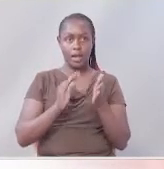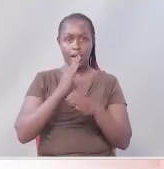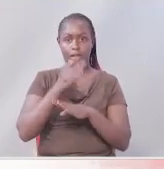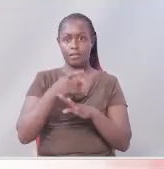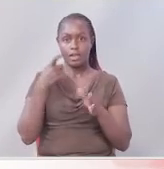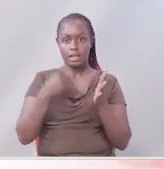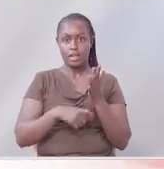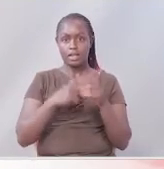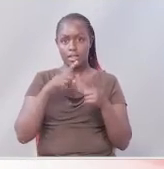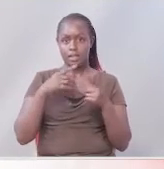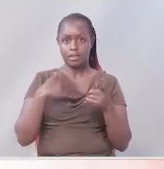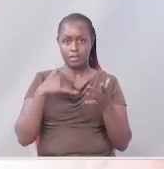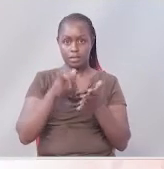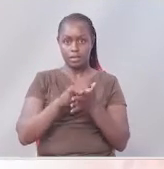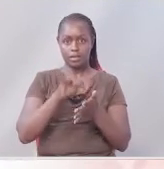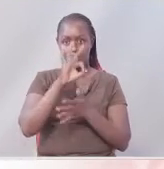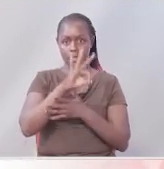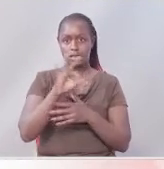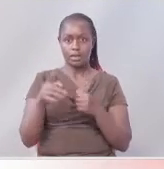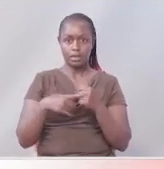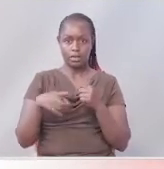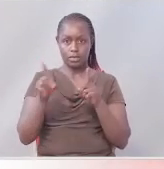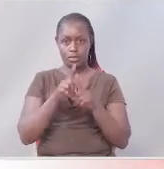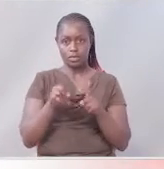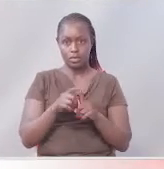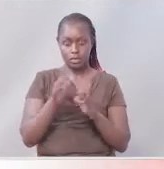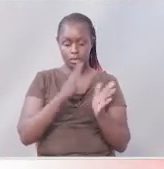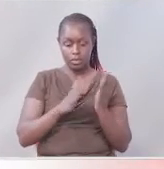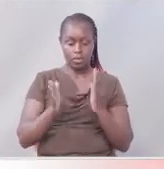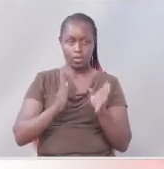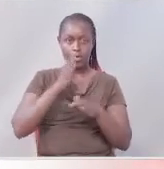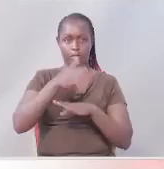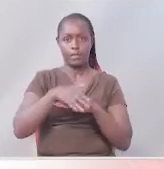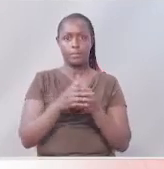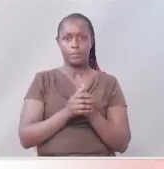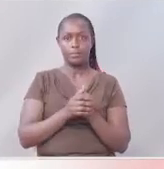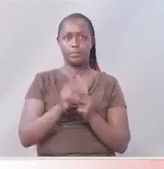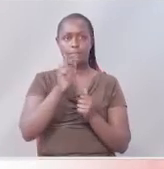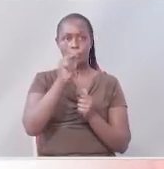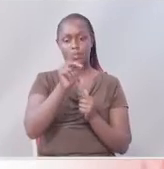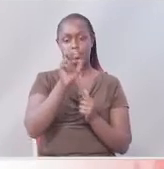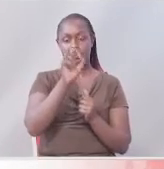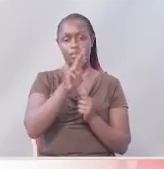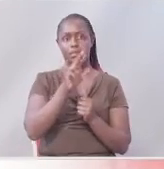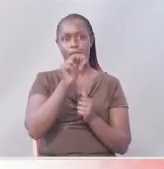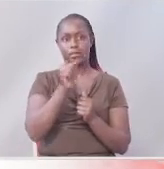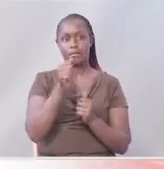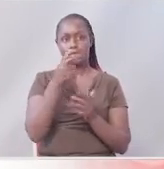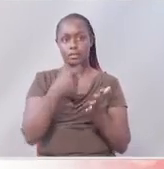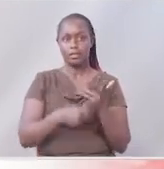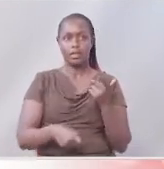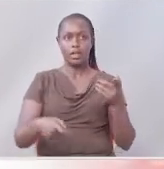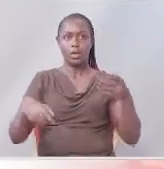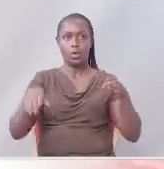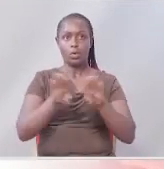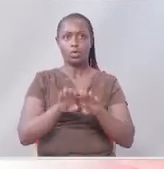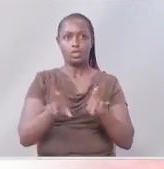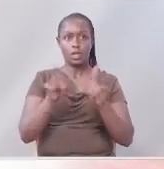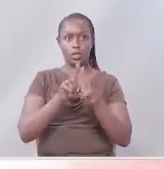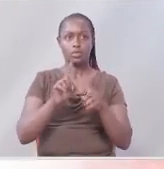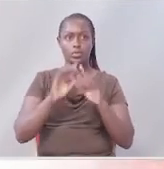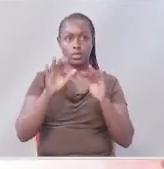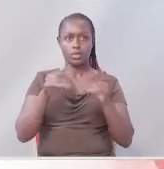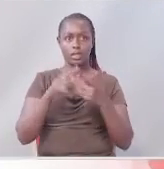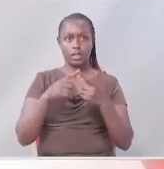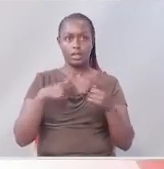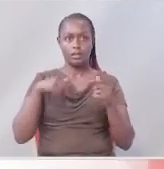notices to at least 36 banks to block the move. KRA closed the factory and further issued